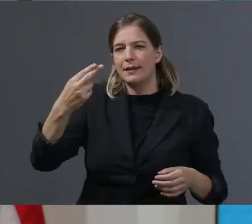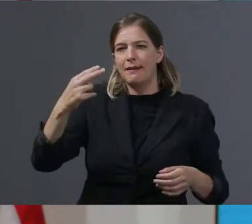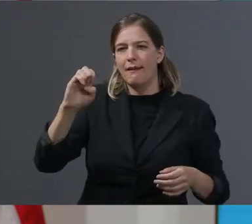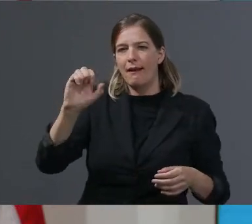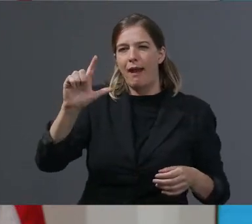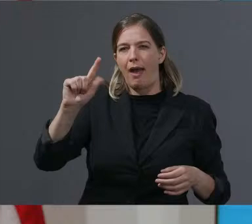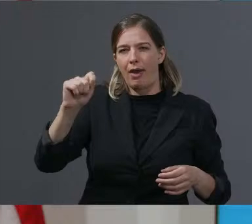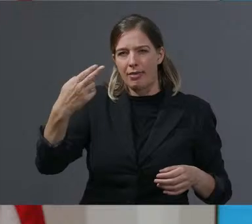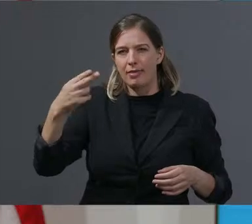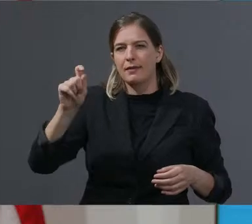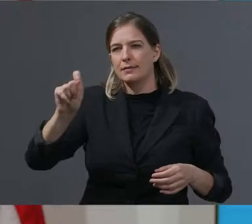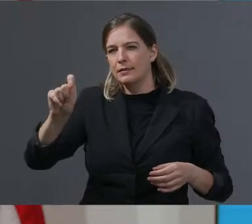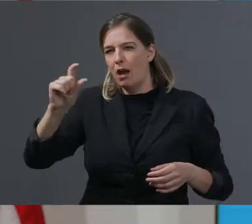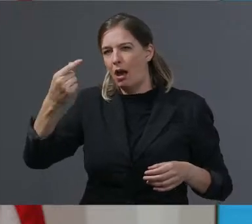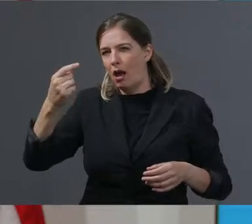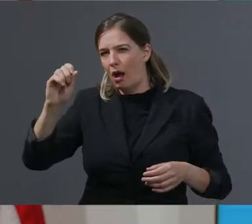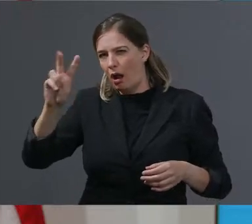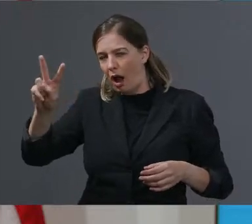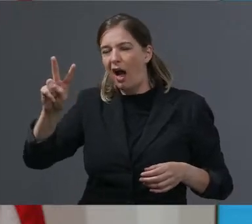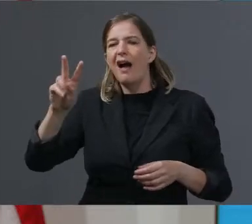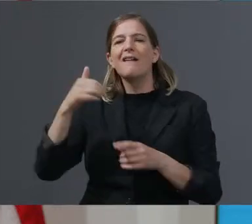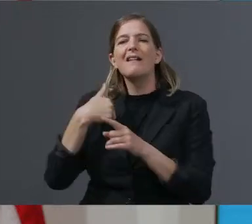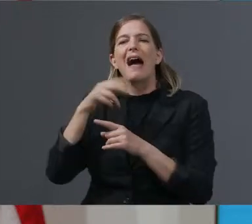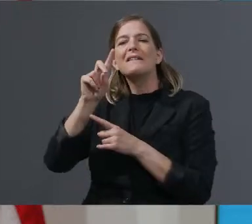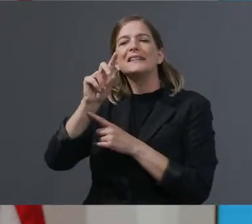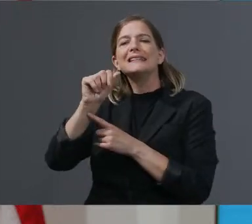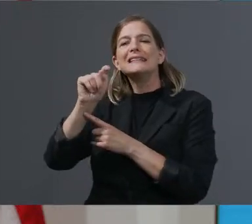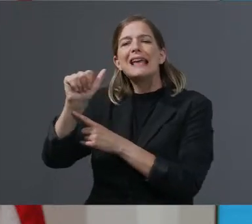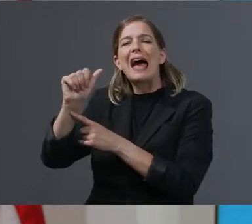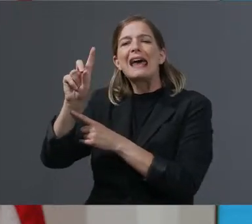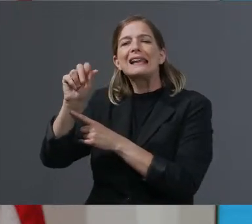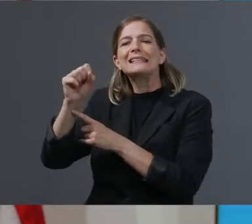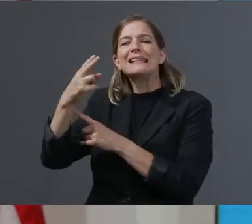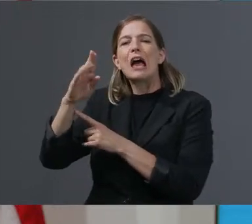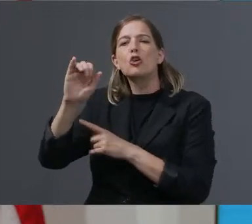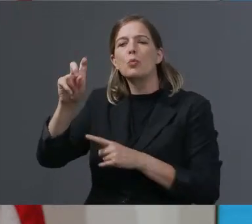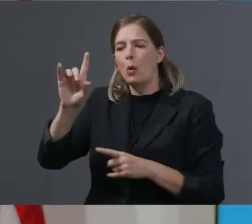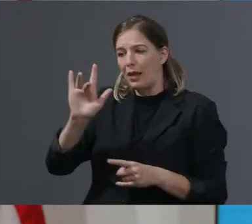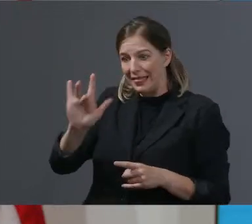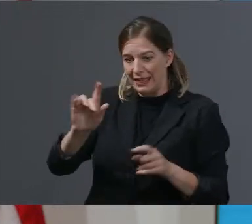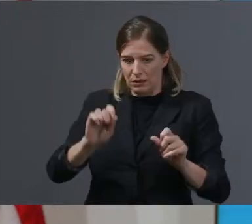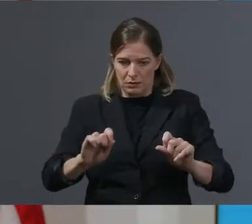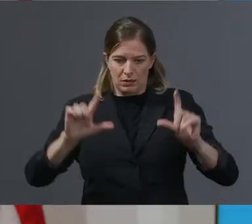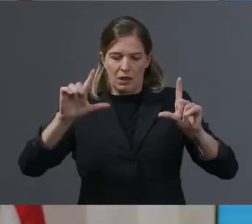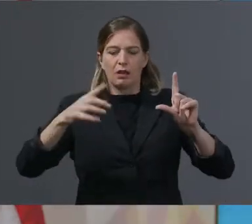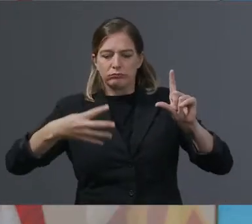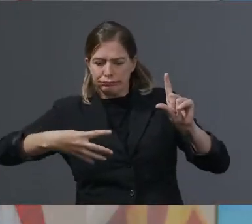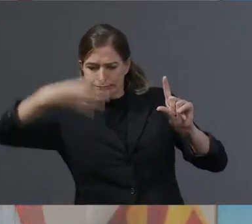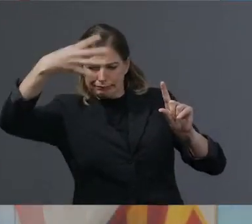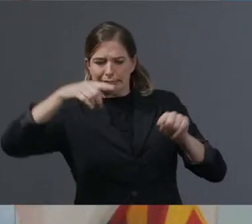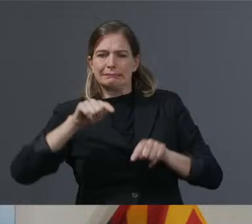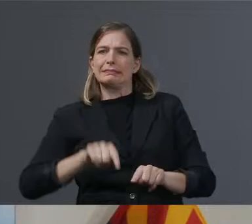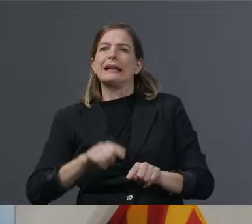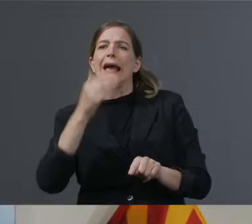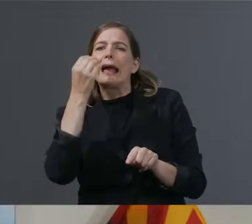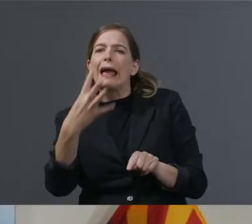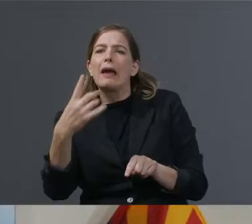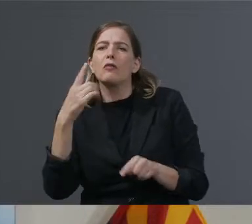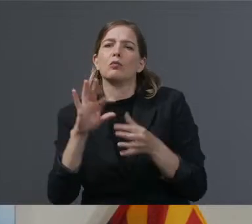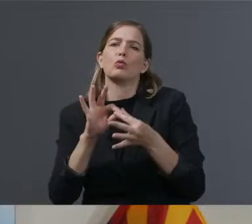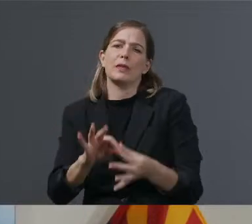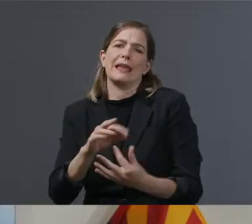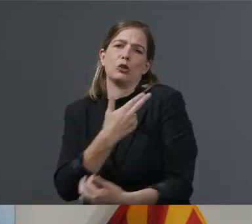a separate page for hospitalizations. We're the last question here from Telemundo. Go ahead. Question